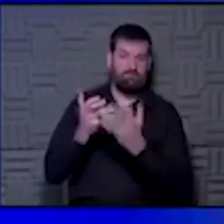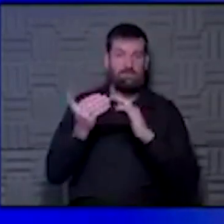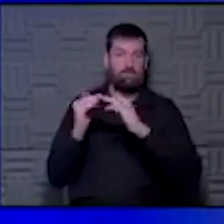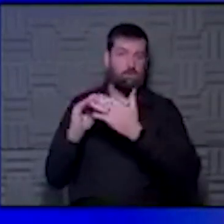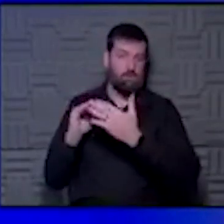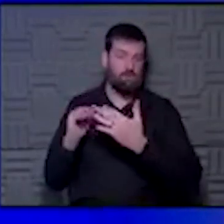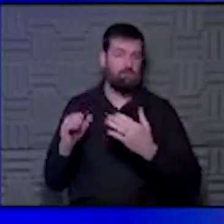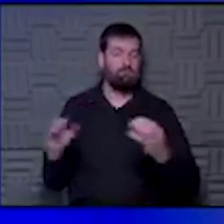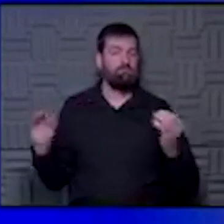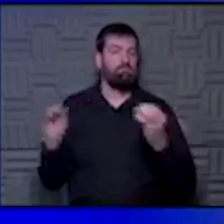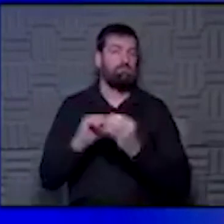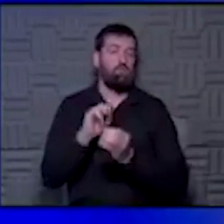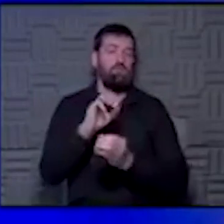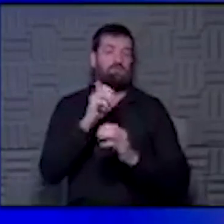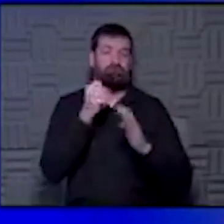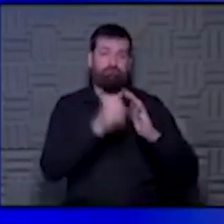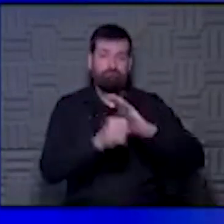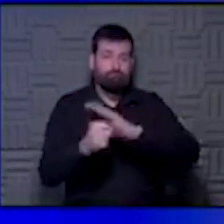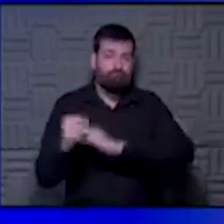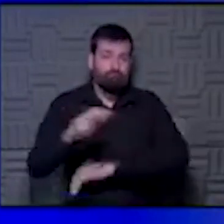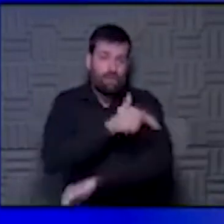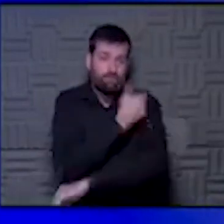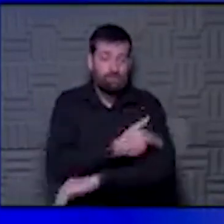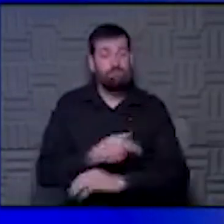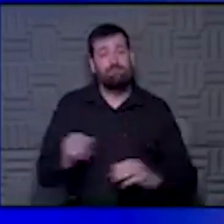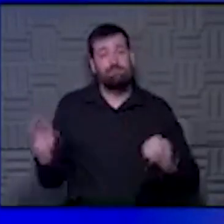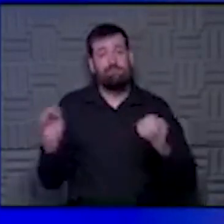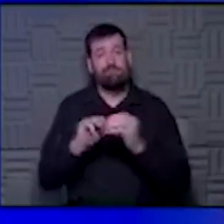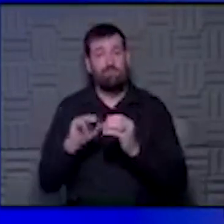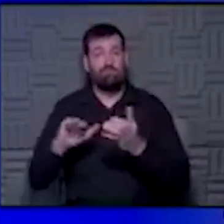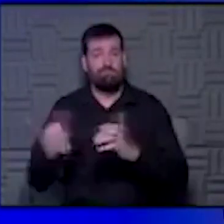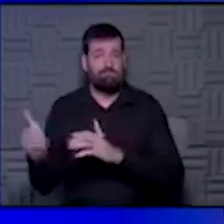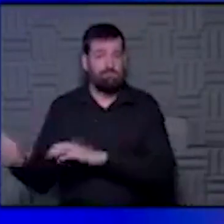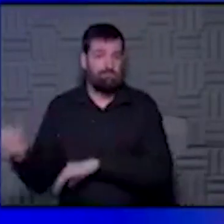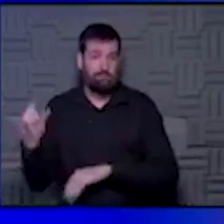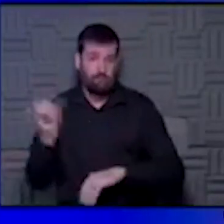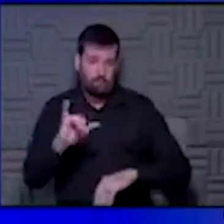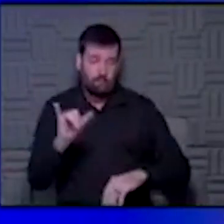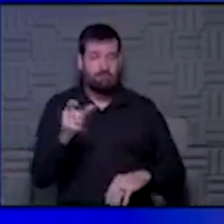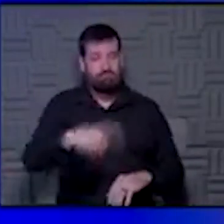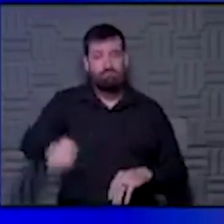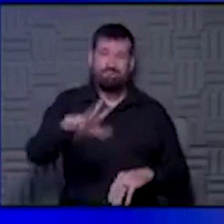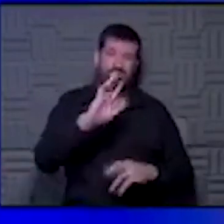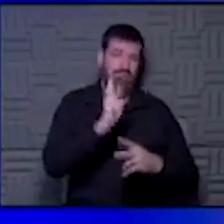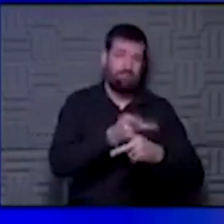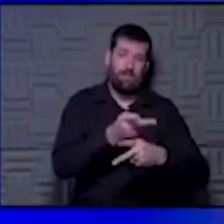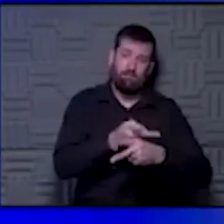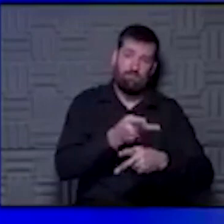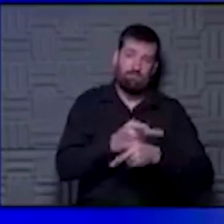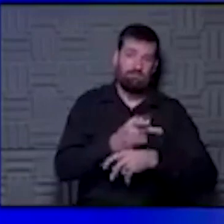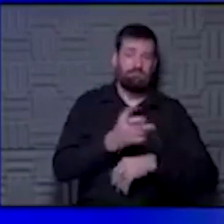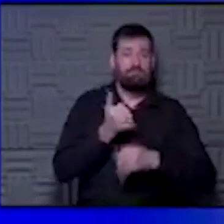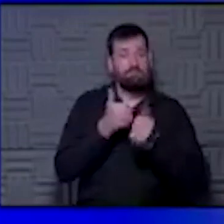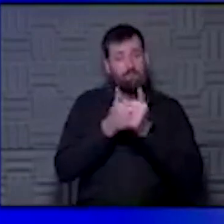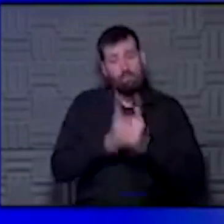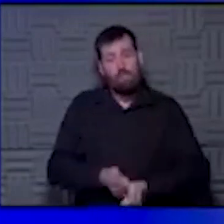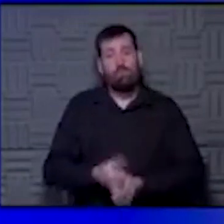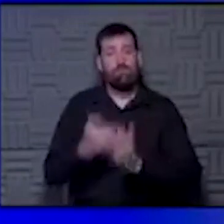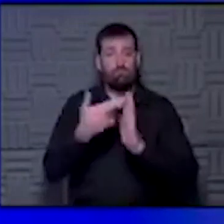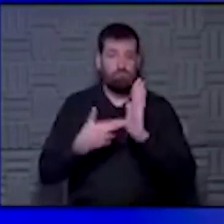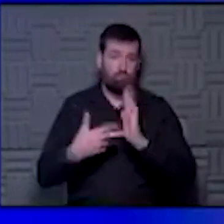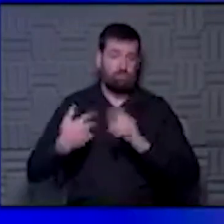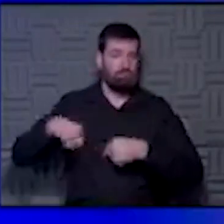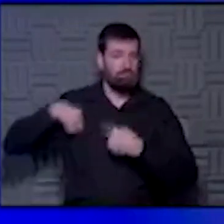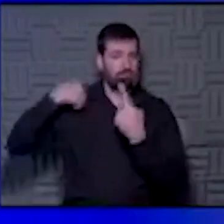higher hospitalization, and unfortunately mortality also goes up. So everyone out there, be careful, follow the rules we've been